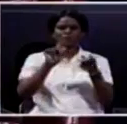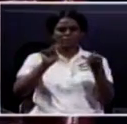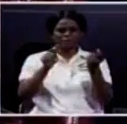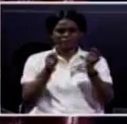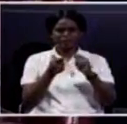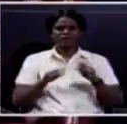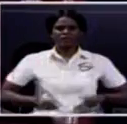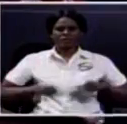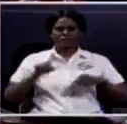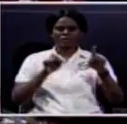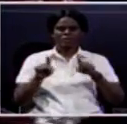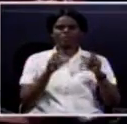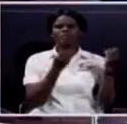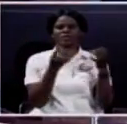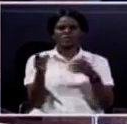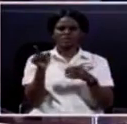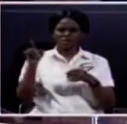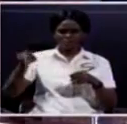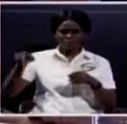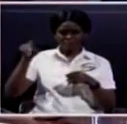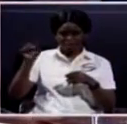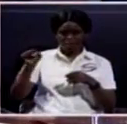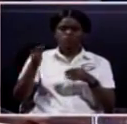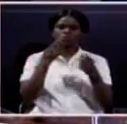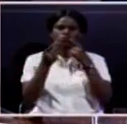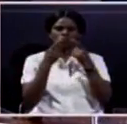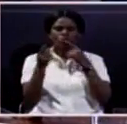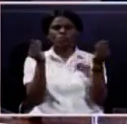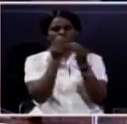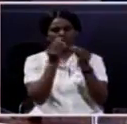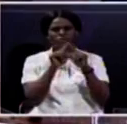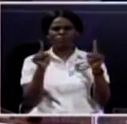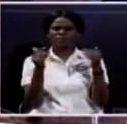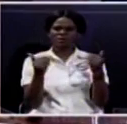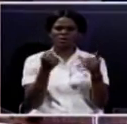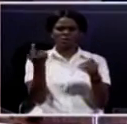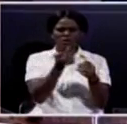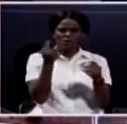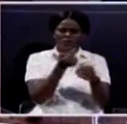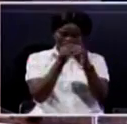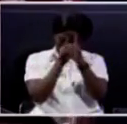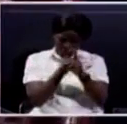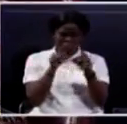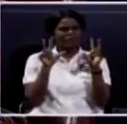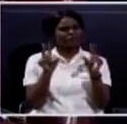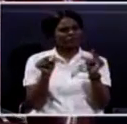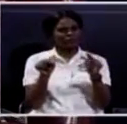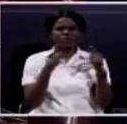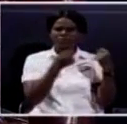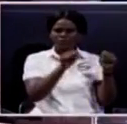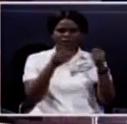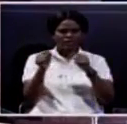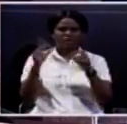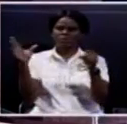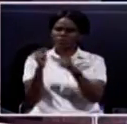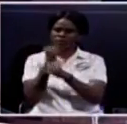the lives of many people. You speak so well, PS, but yes. this is probably nothing but a populist decision. Oh no, it's not populist decision. To win